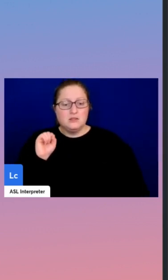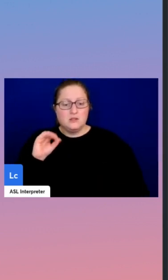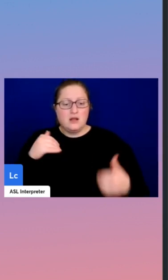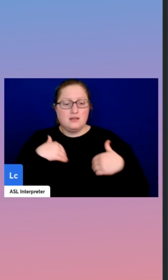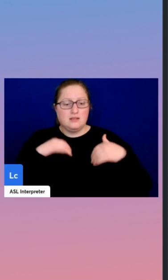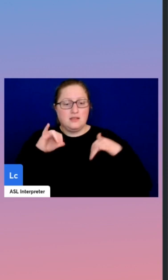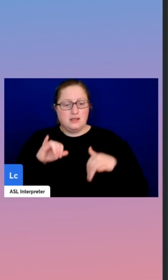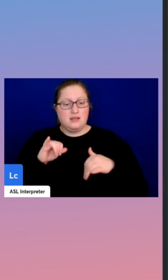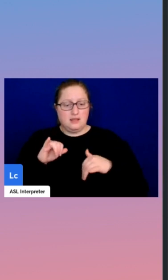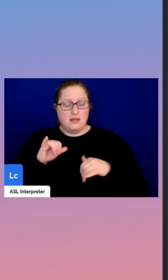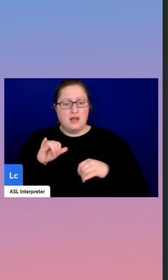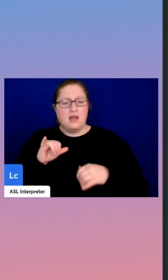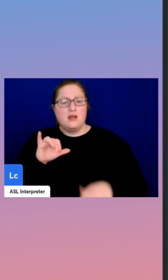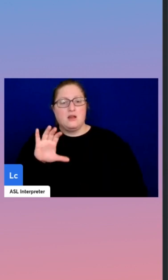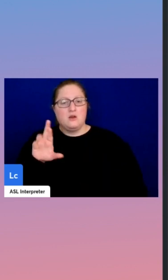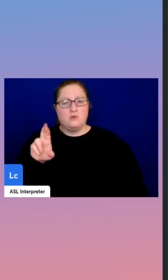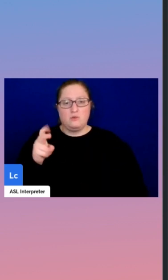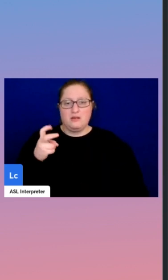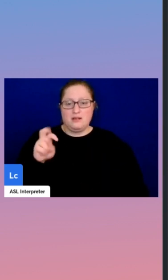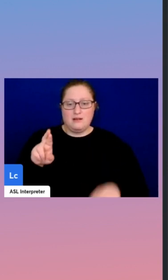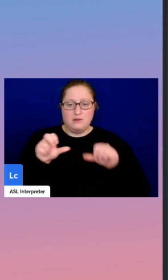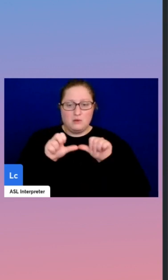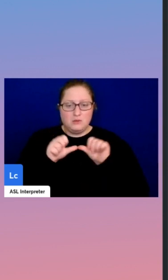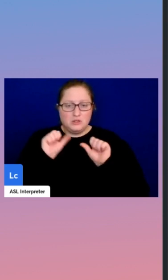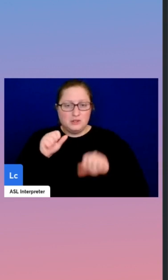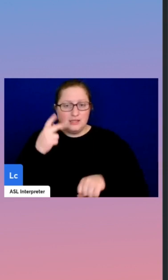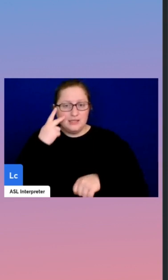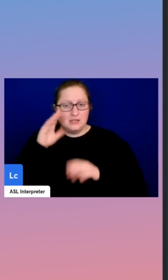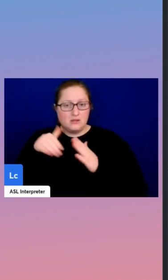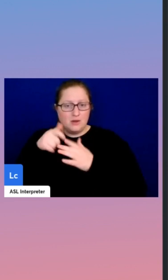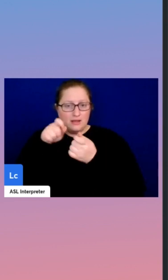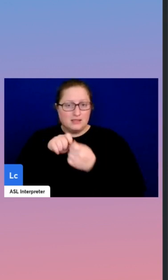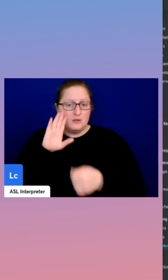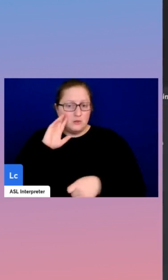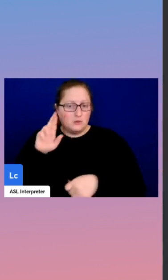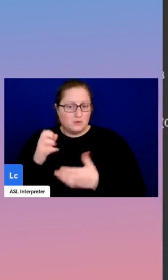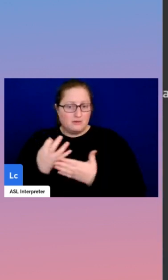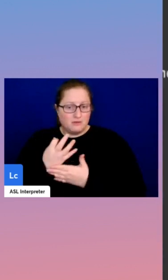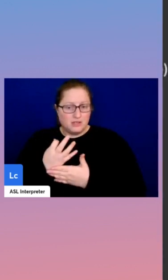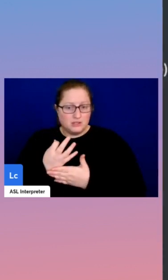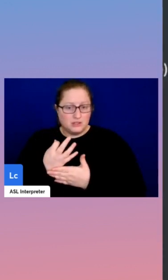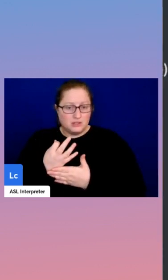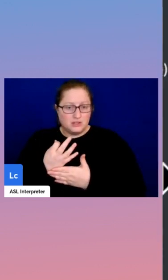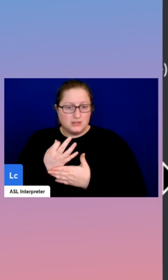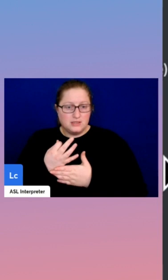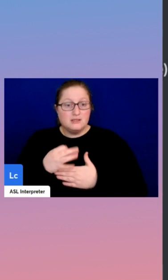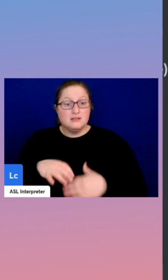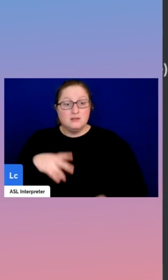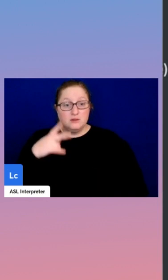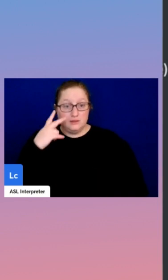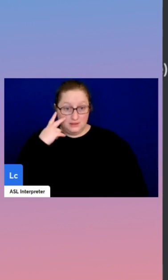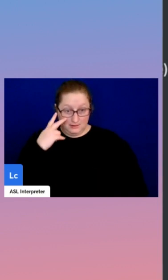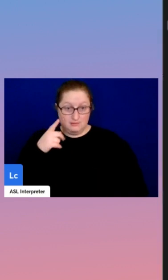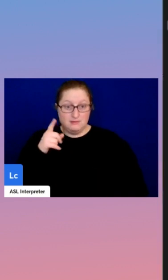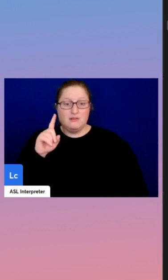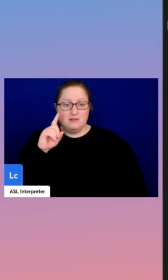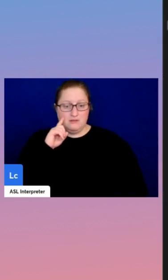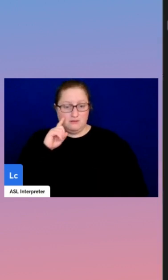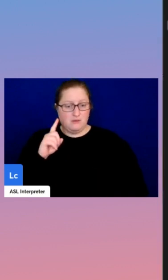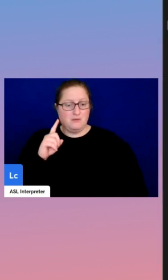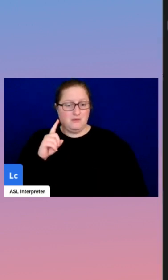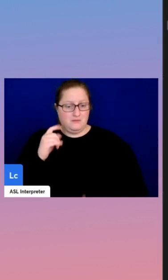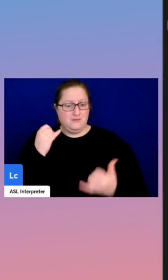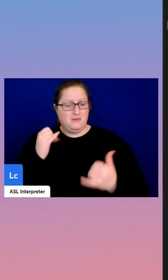here, if I open the details, you will see that I still need to refresh here. So yeah, deprecation time is February 3rd. All